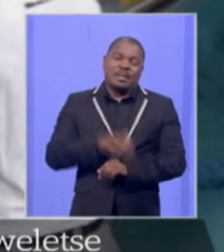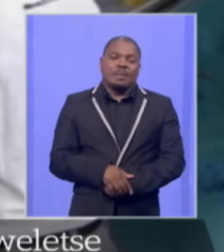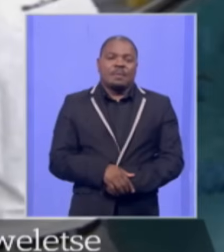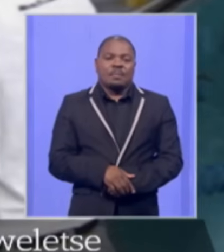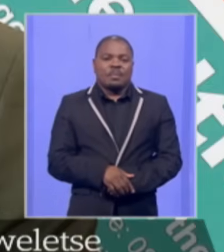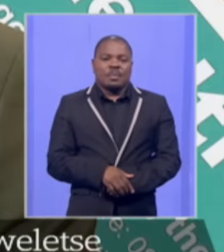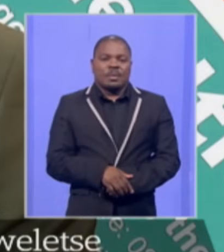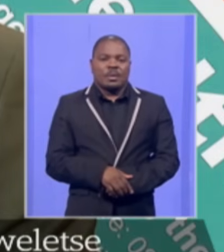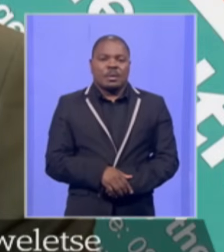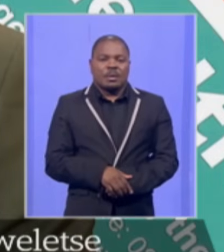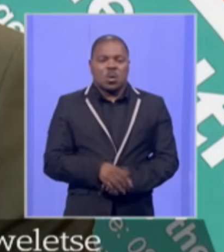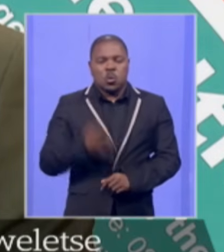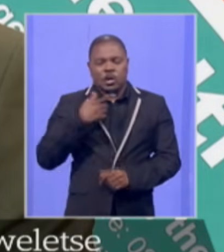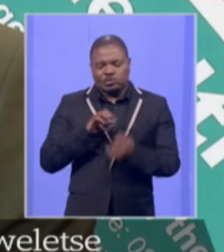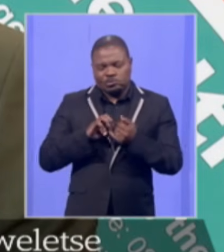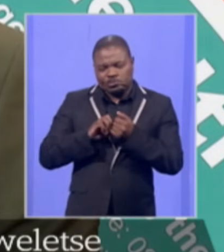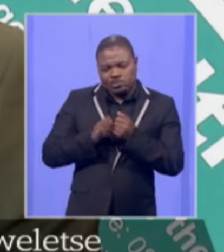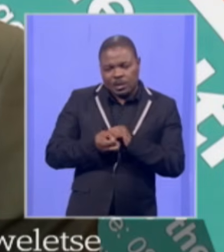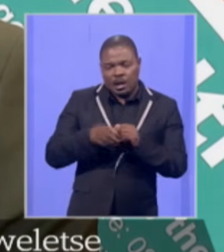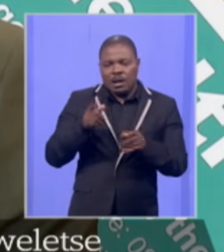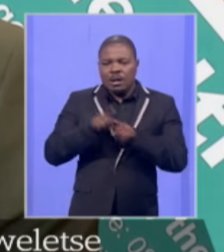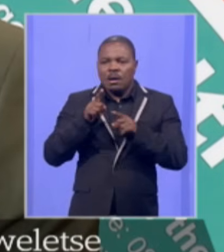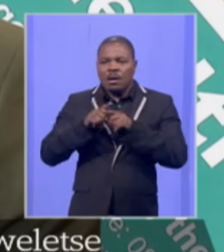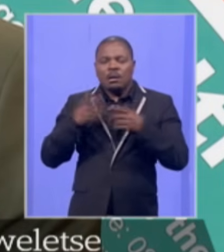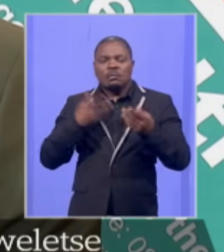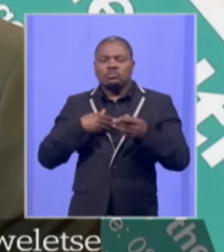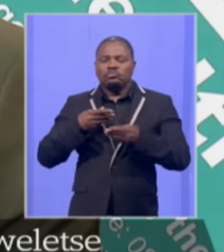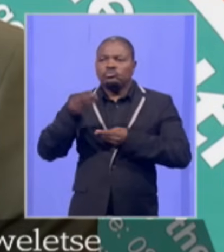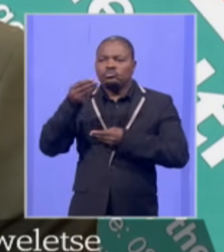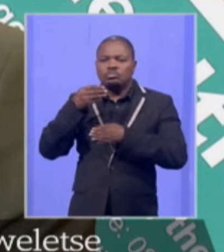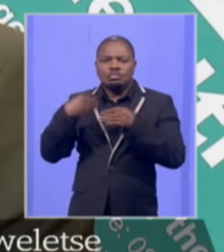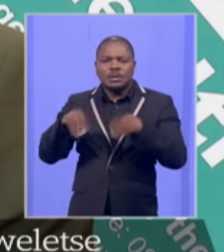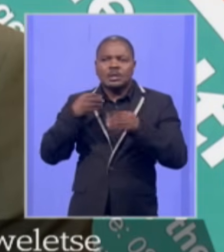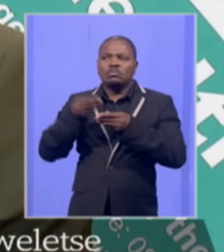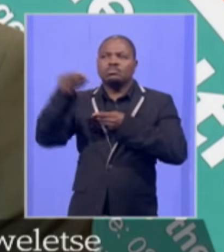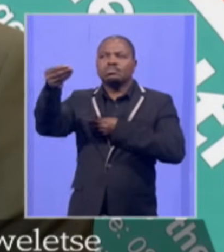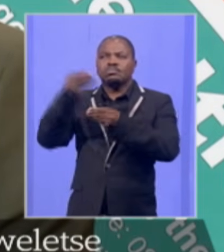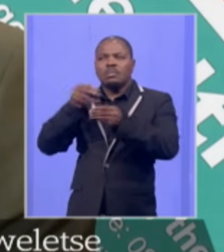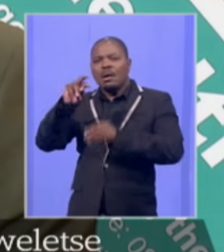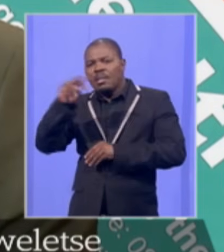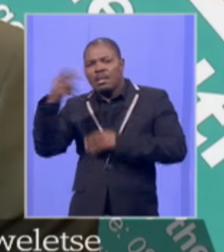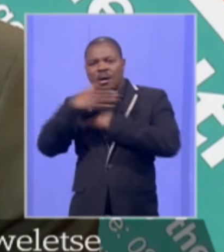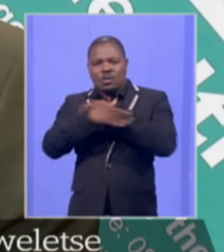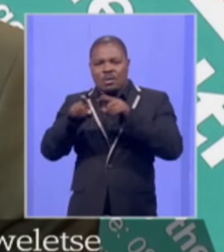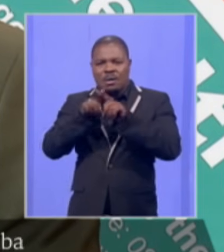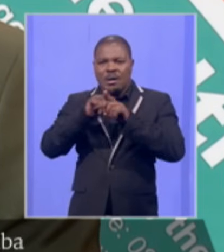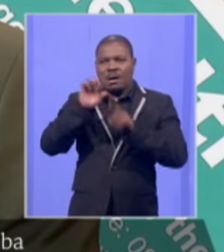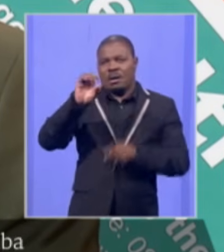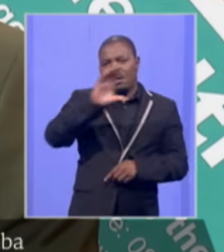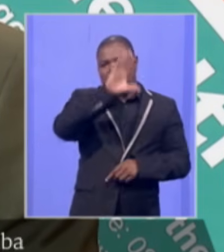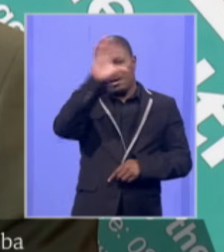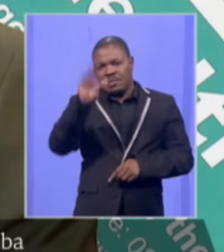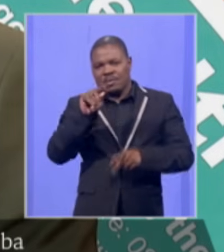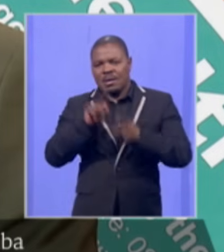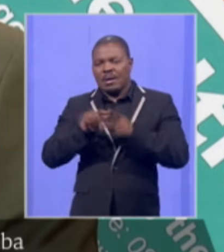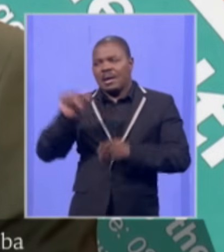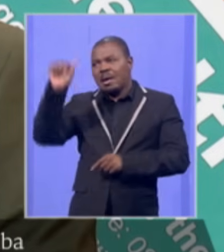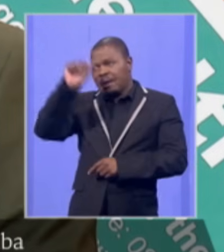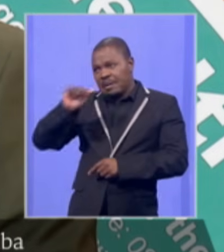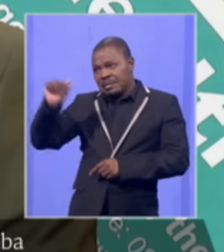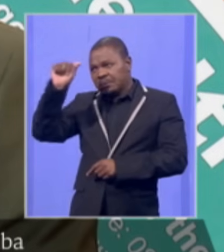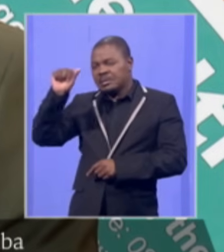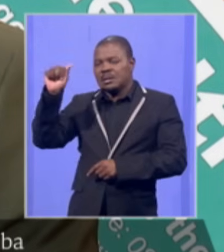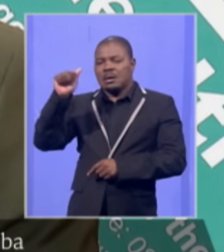Efforts will intensify to diversify export destinations, targeting markets across Africa, as well as in Asia, Europe, Middle